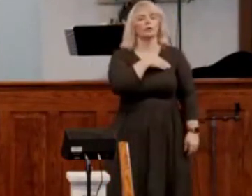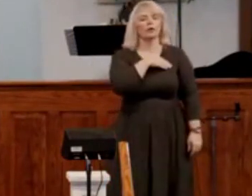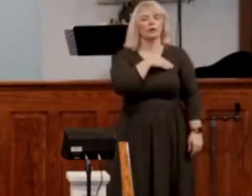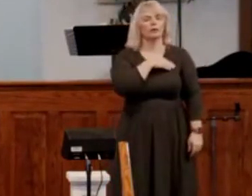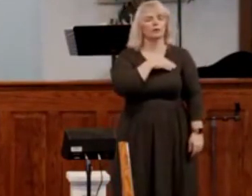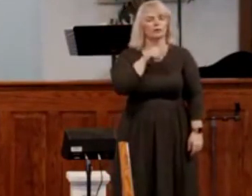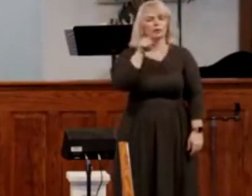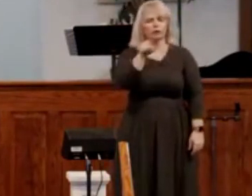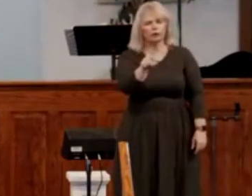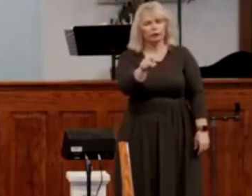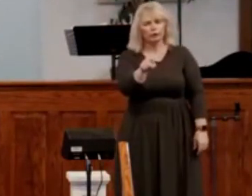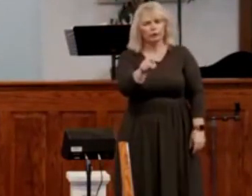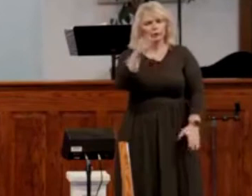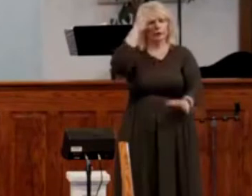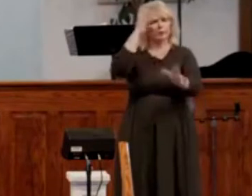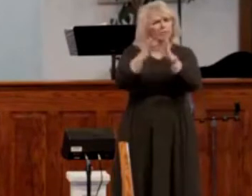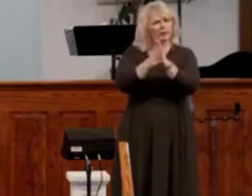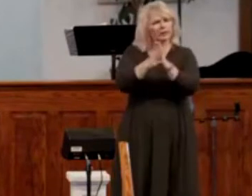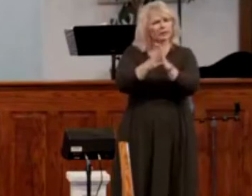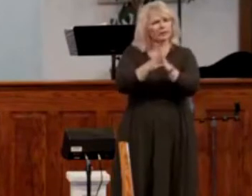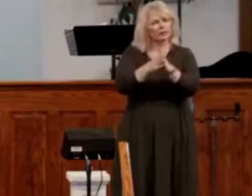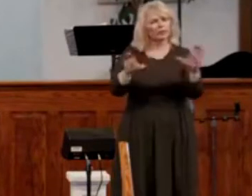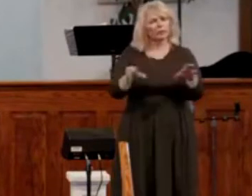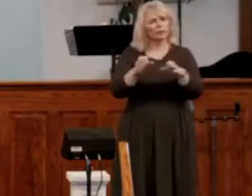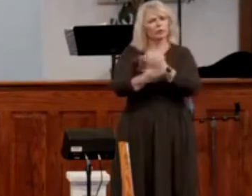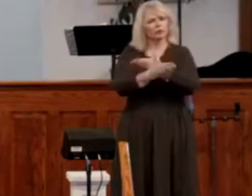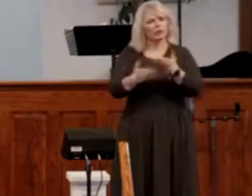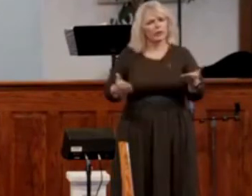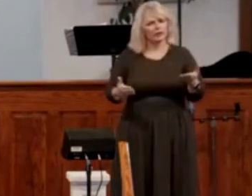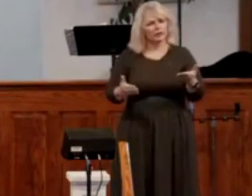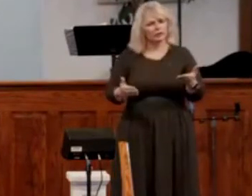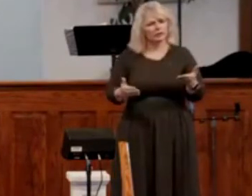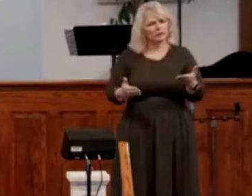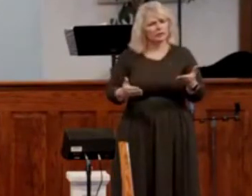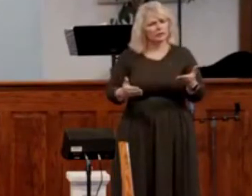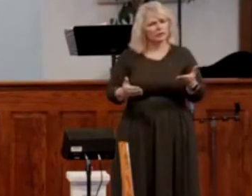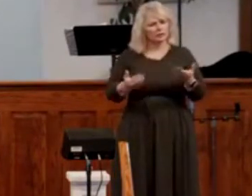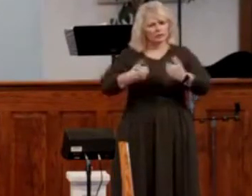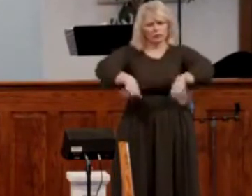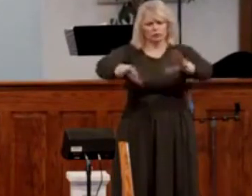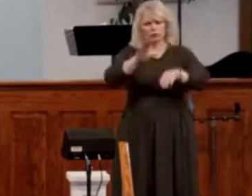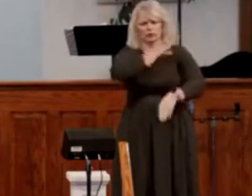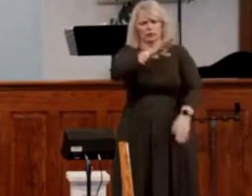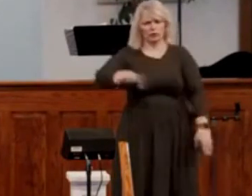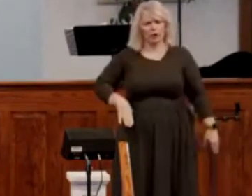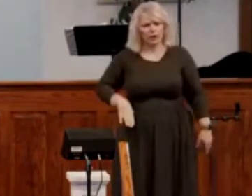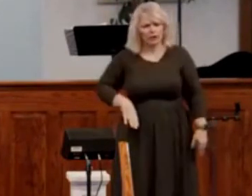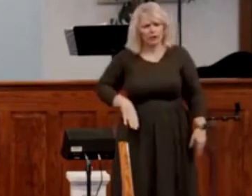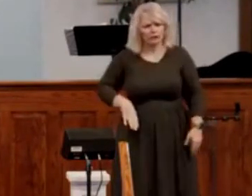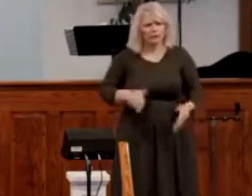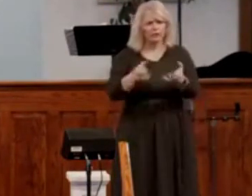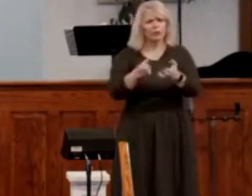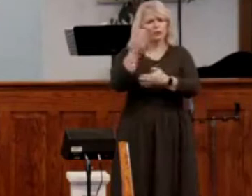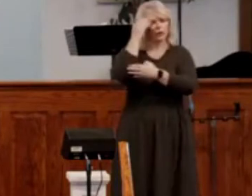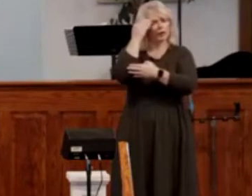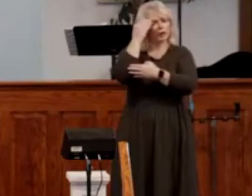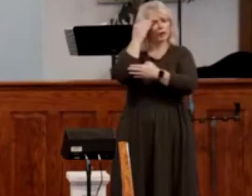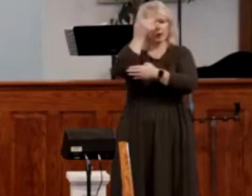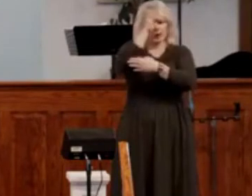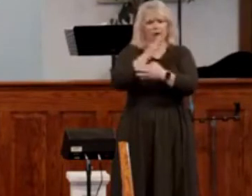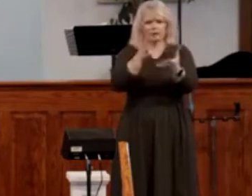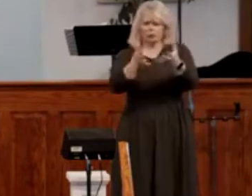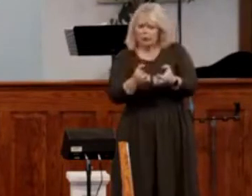why would we or you even believe that you would do anything else to be committed to Christ? If you want to know God's will for your life and you're saved and you're not